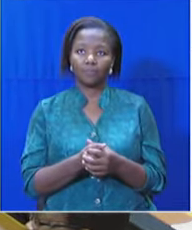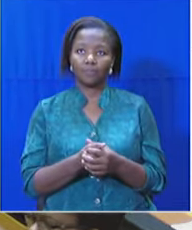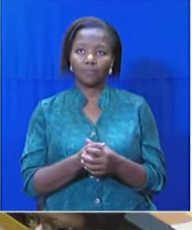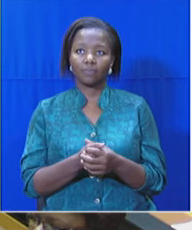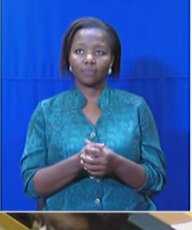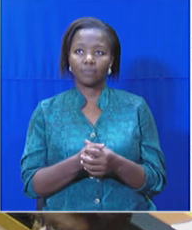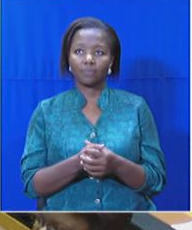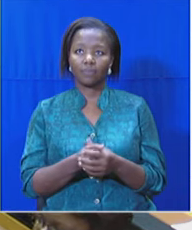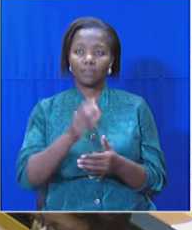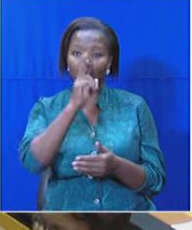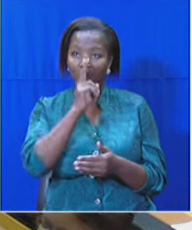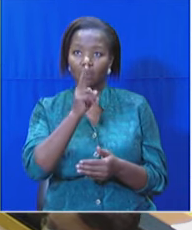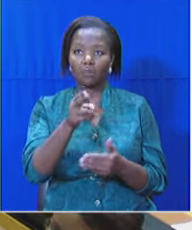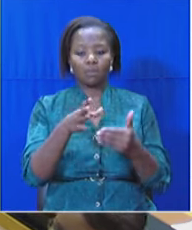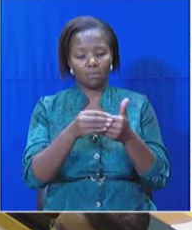Order, honorable members.